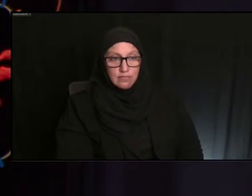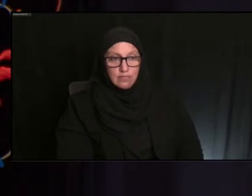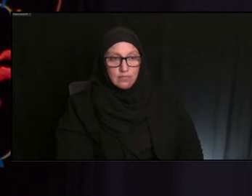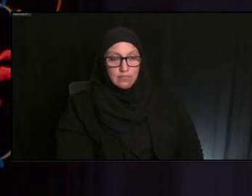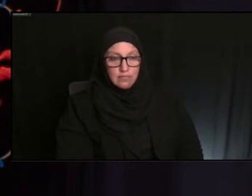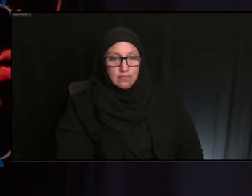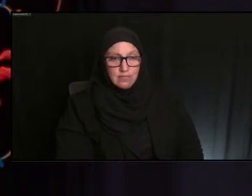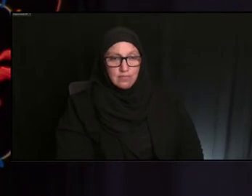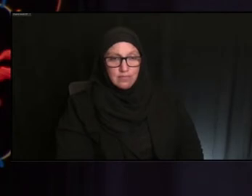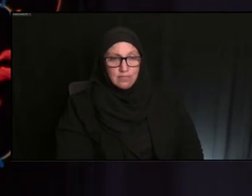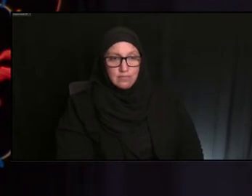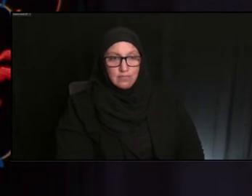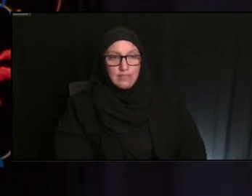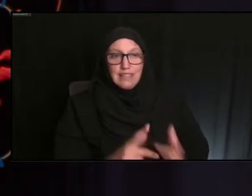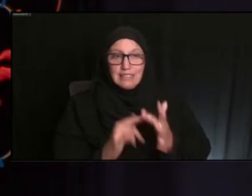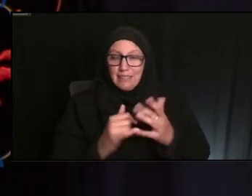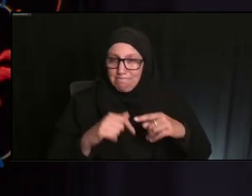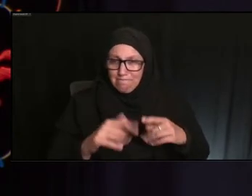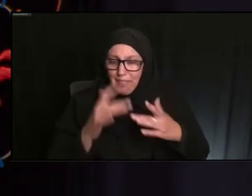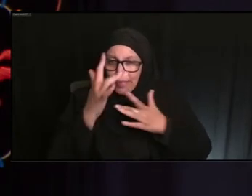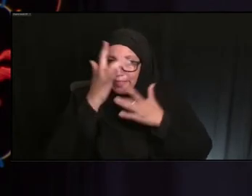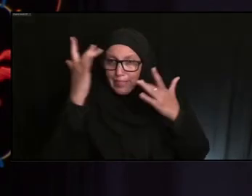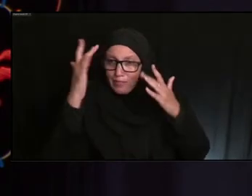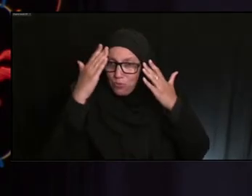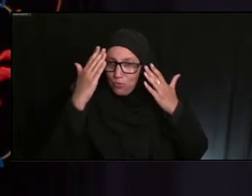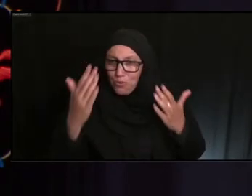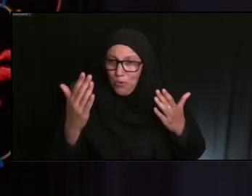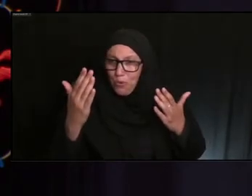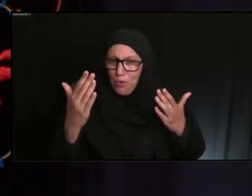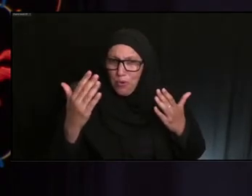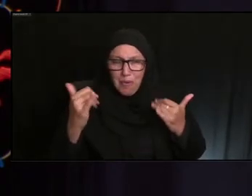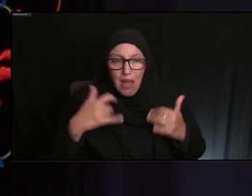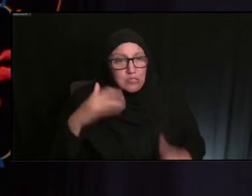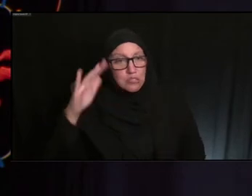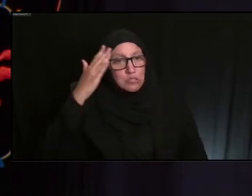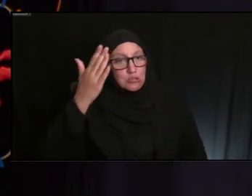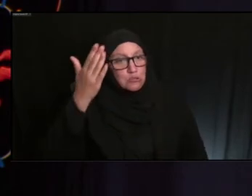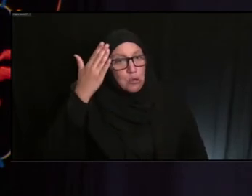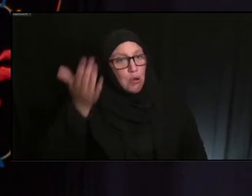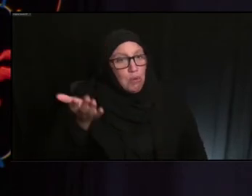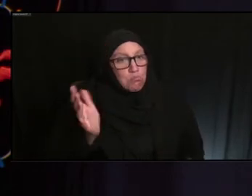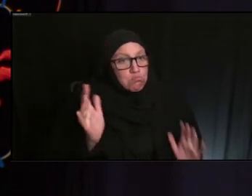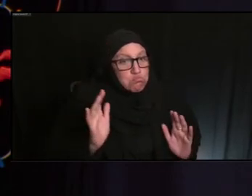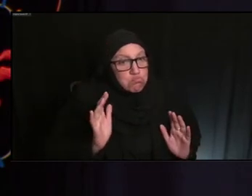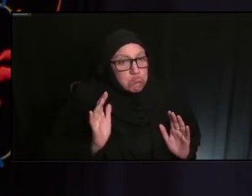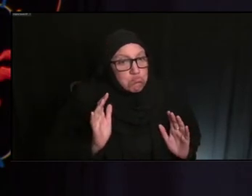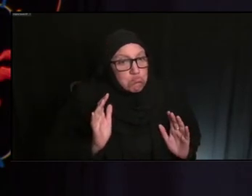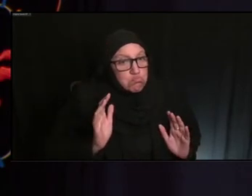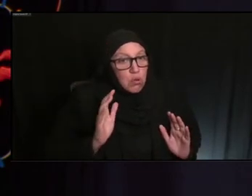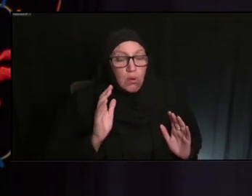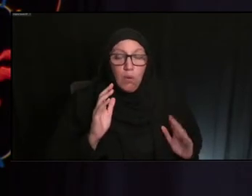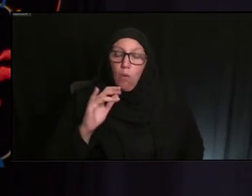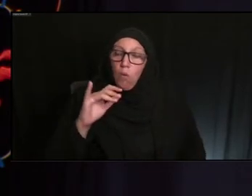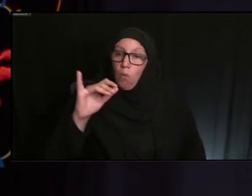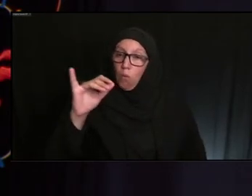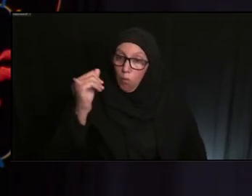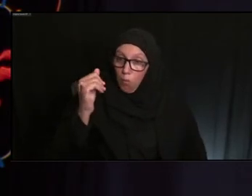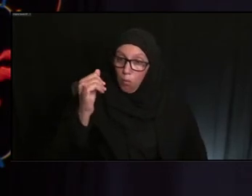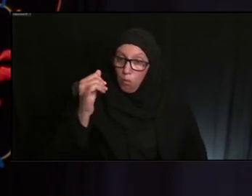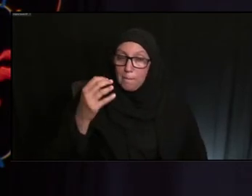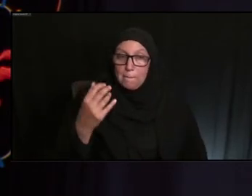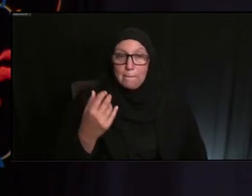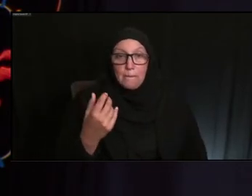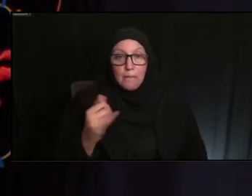knowing or ignorance in the sense that, you know, I just didn't know? Or does he says,